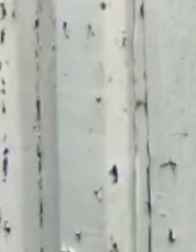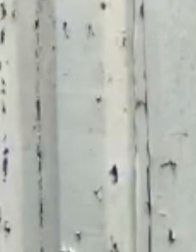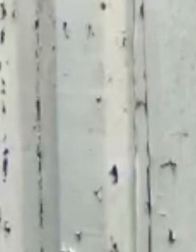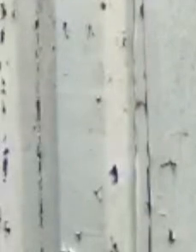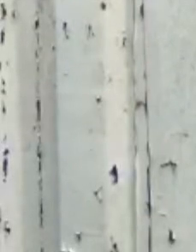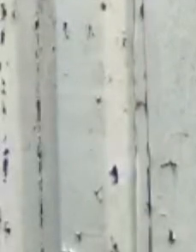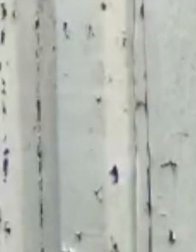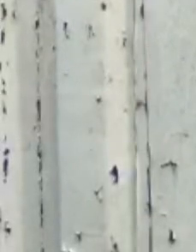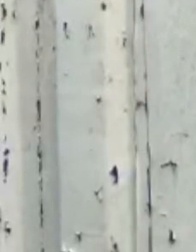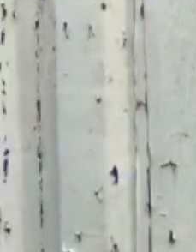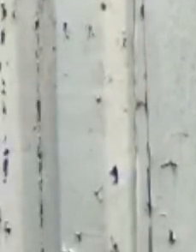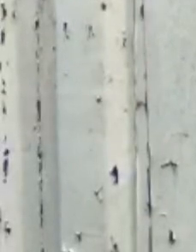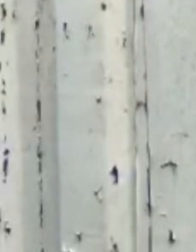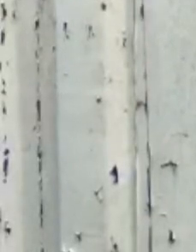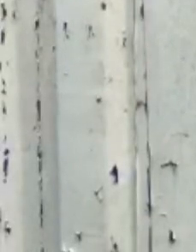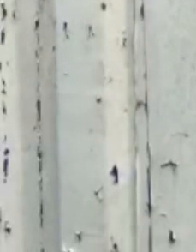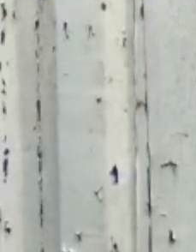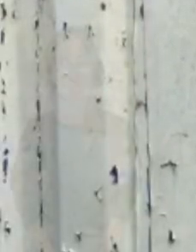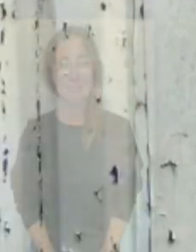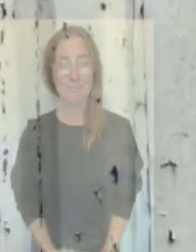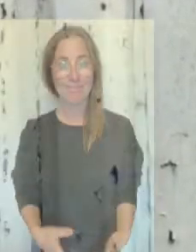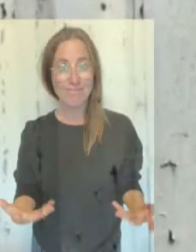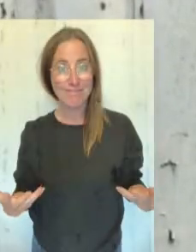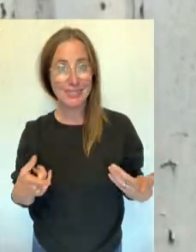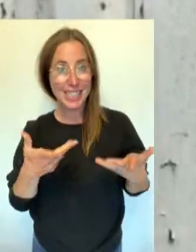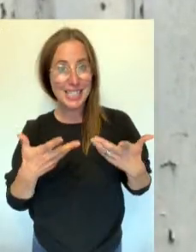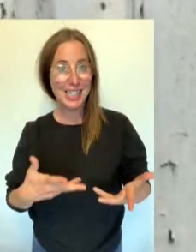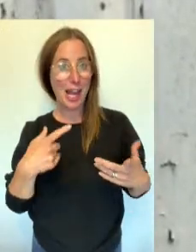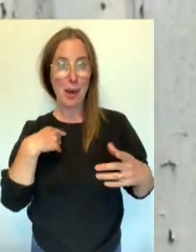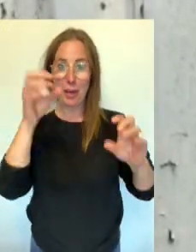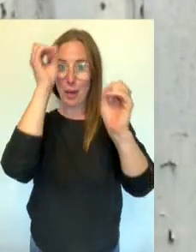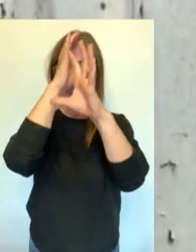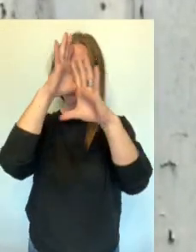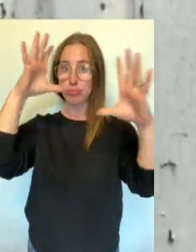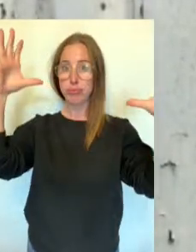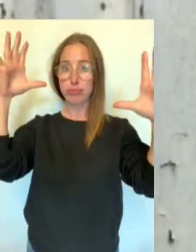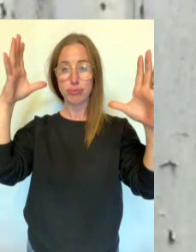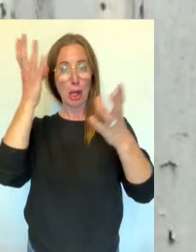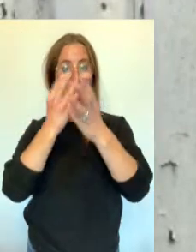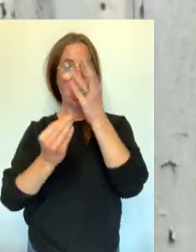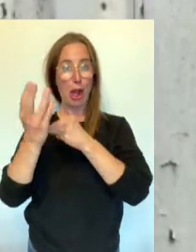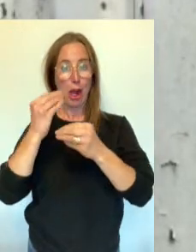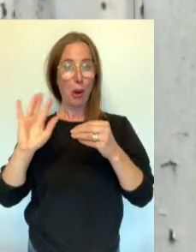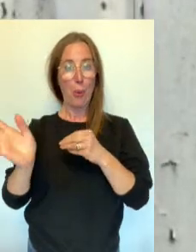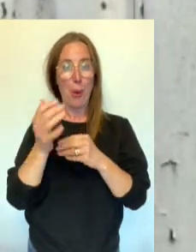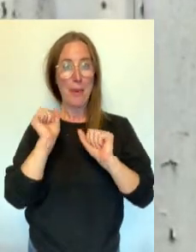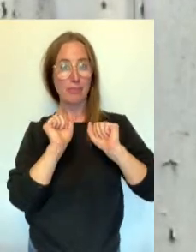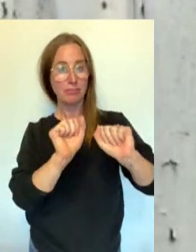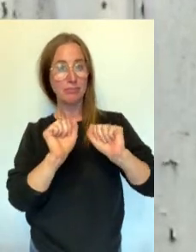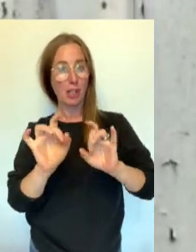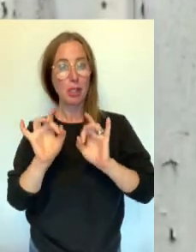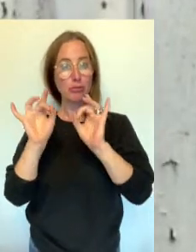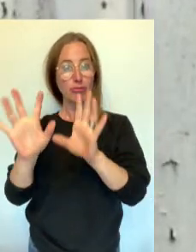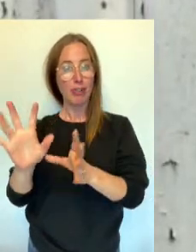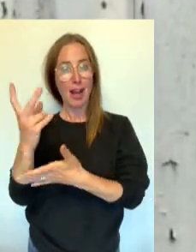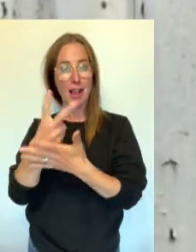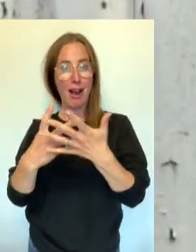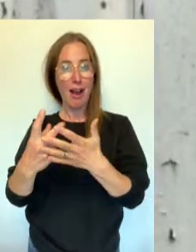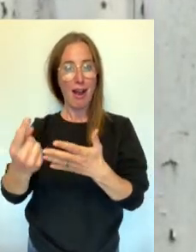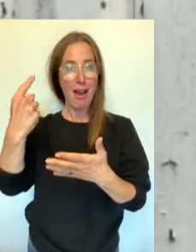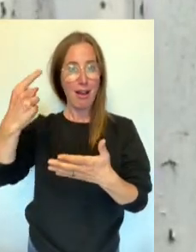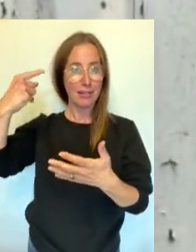So now that we've learned all about Indigenous art and the inspiration for this, we're going to be